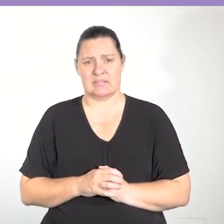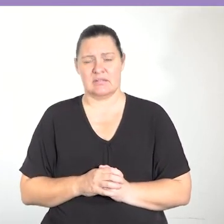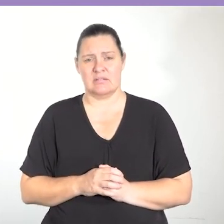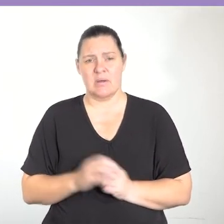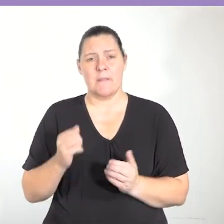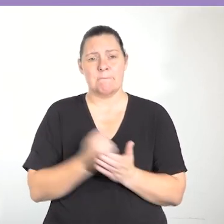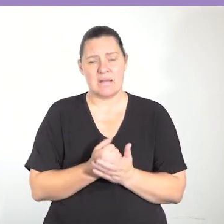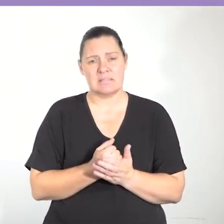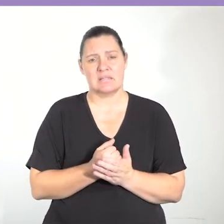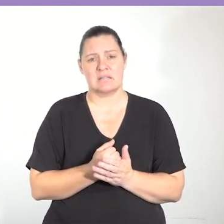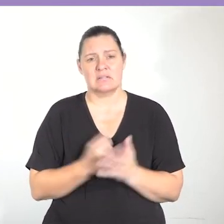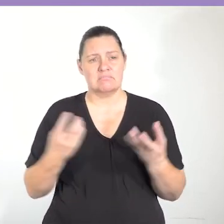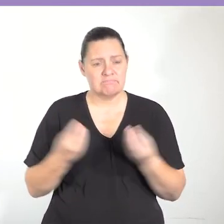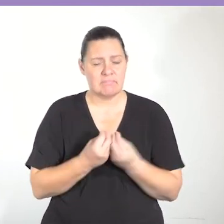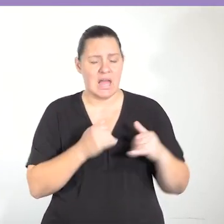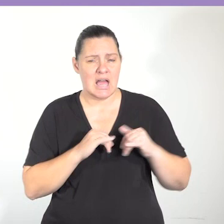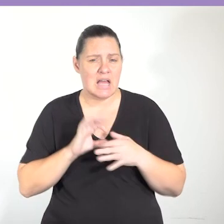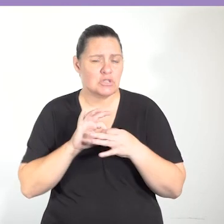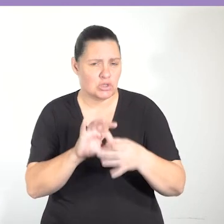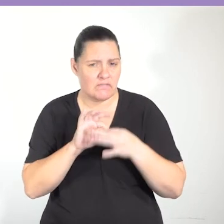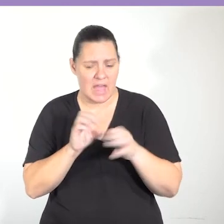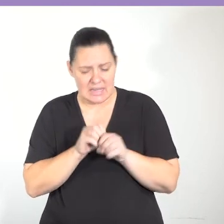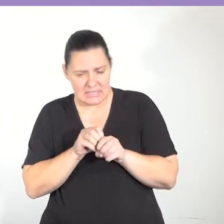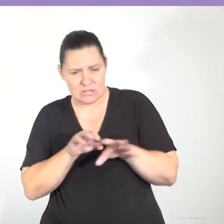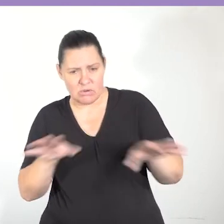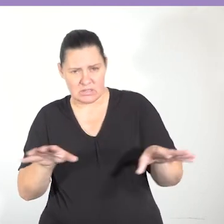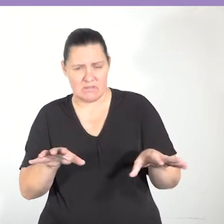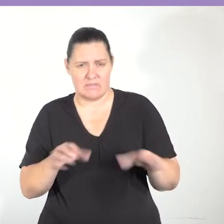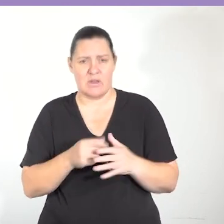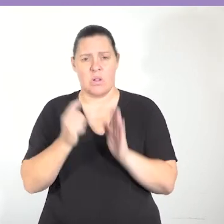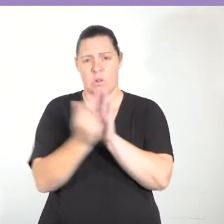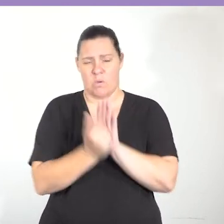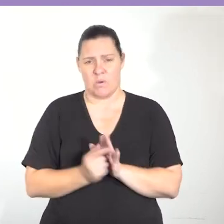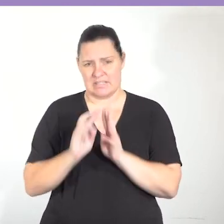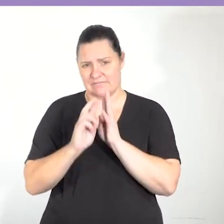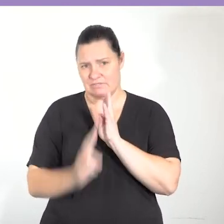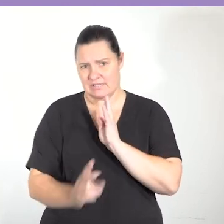You must know the commutative, associative, and distributive laws.